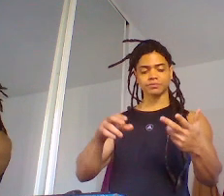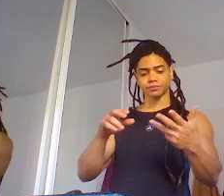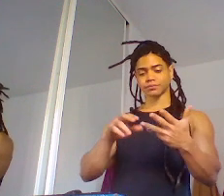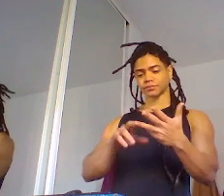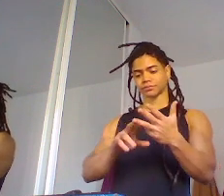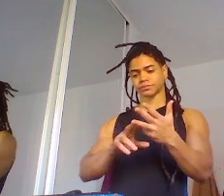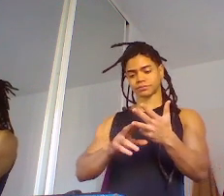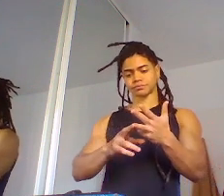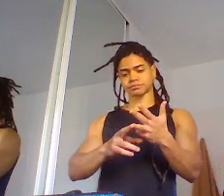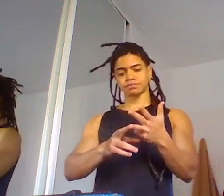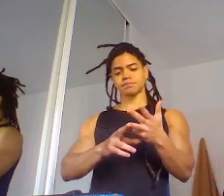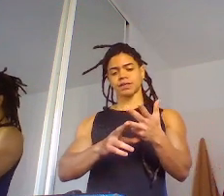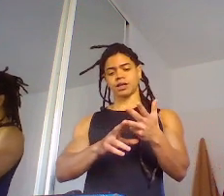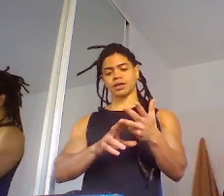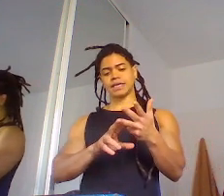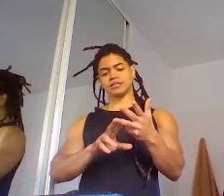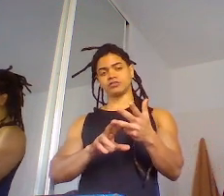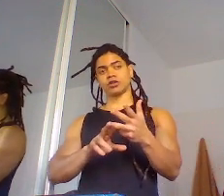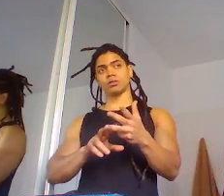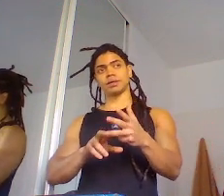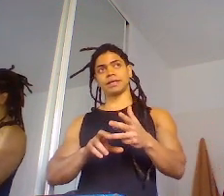goodwill,